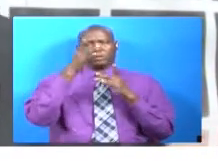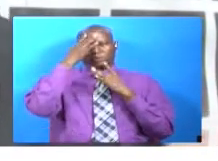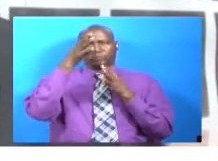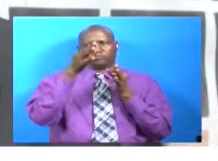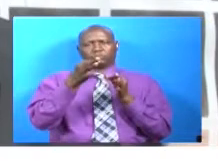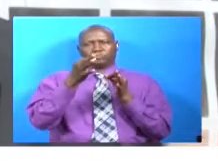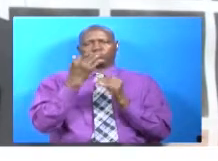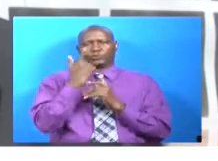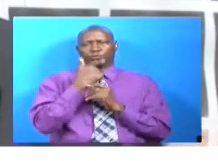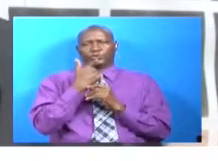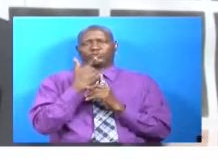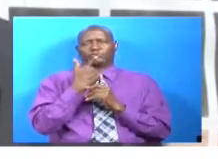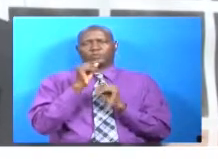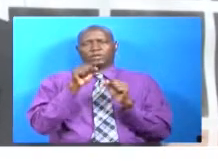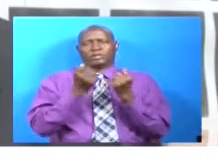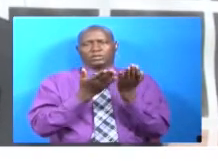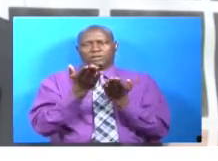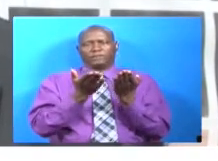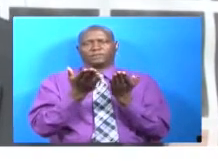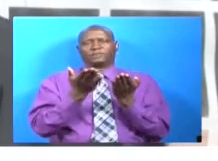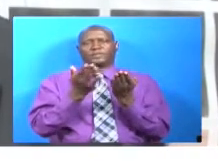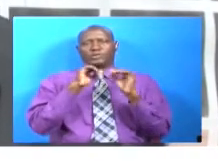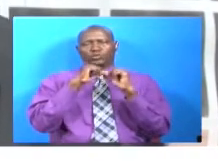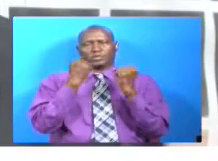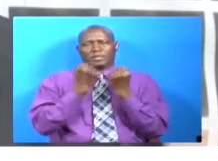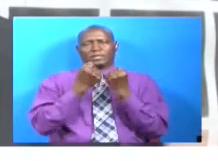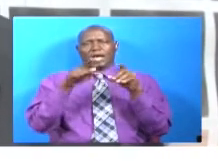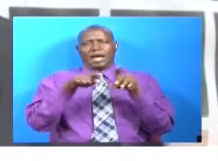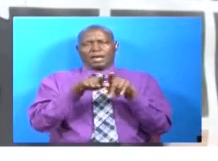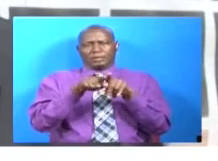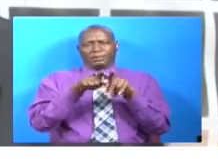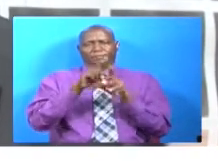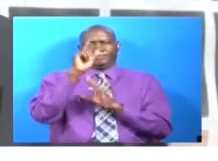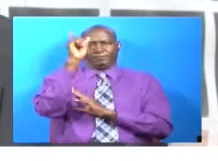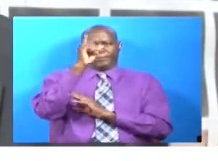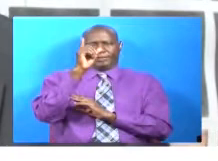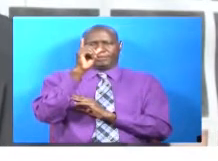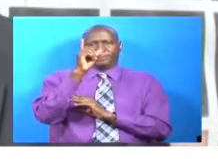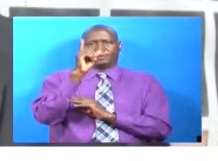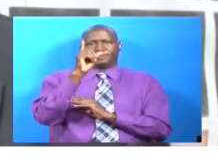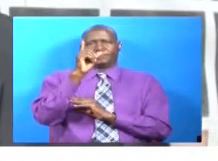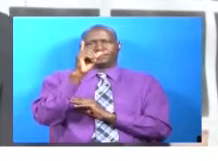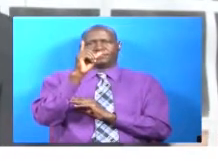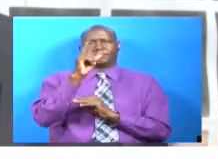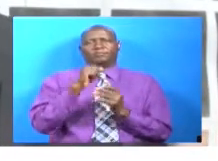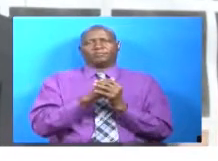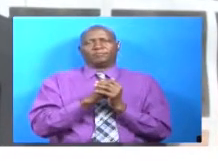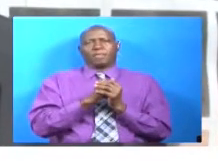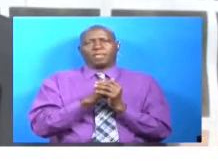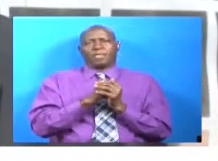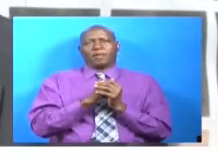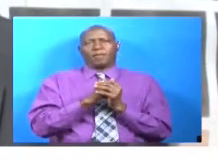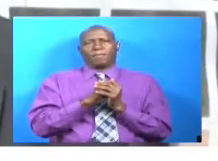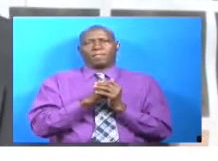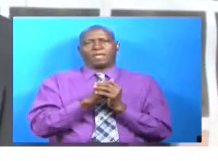to who will serve the society as president, as well as council member, is so fundamental that all